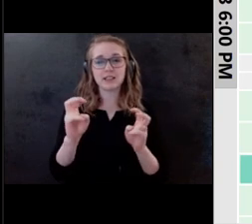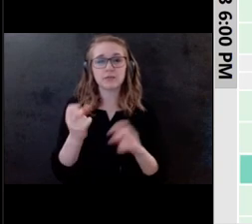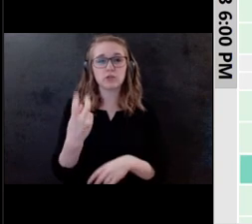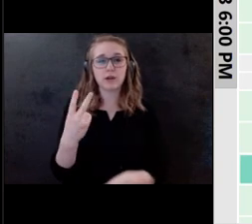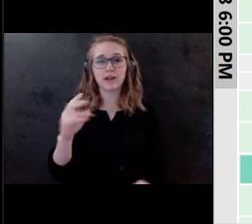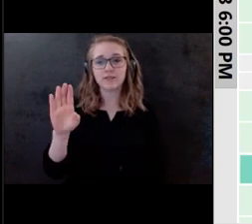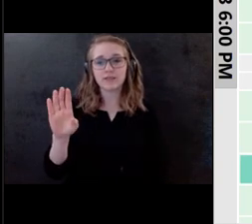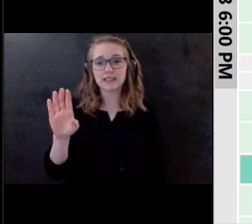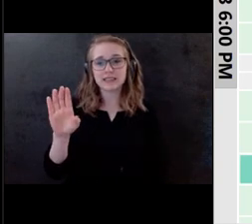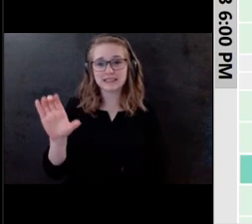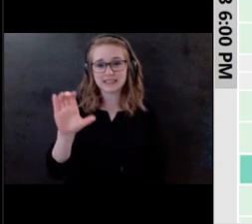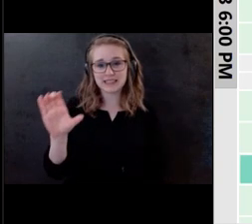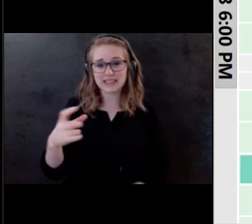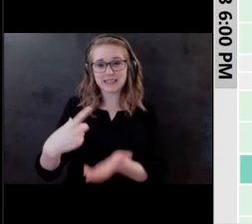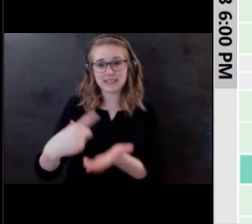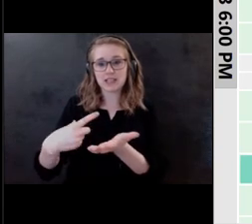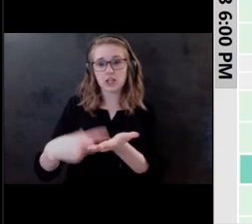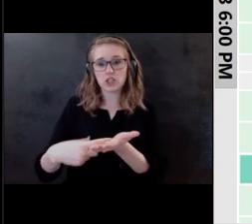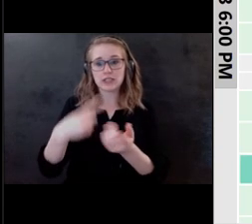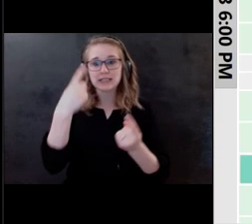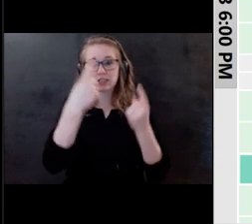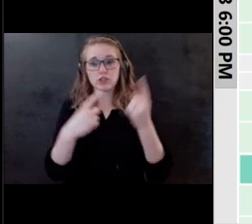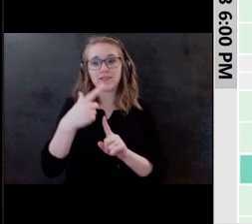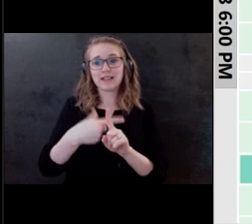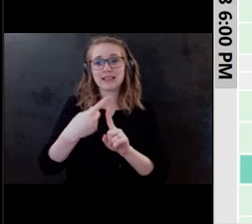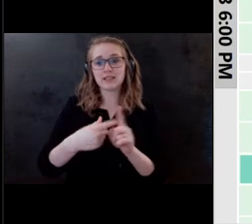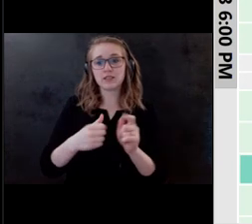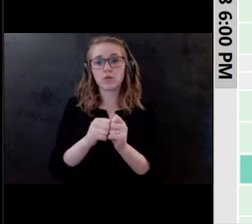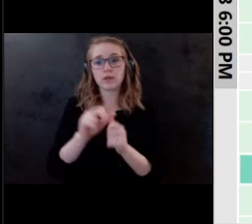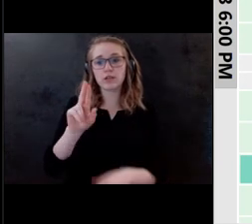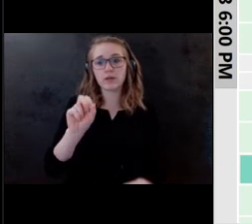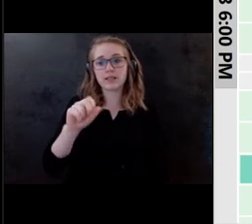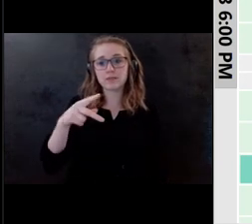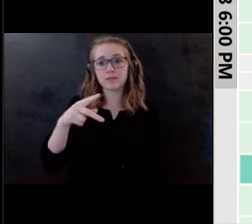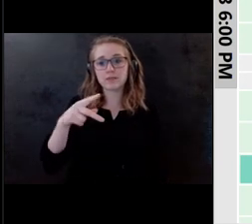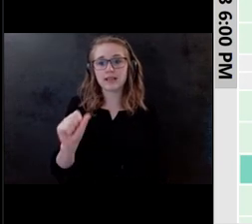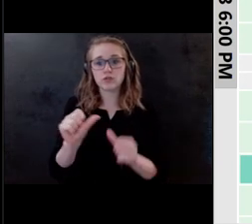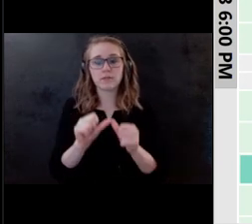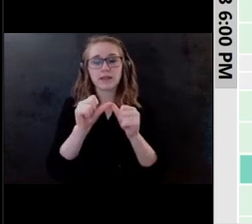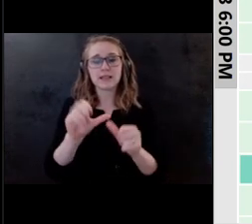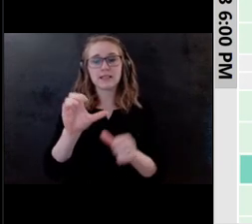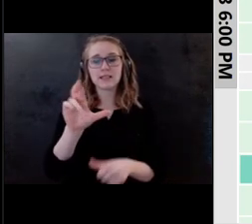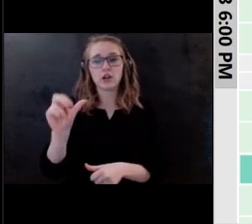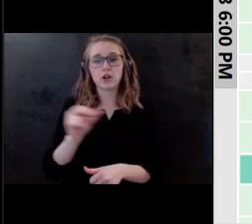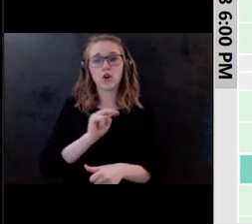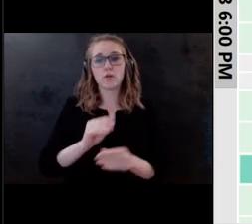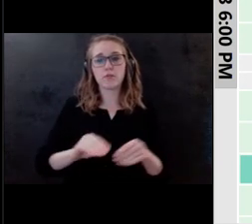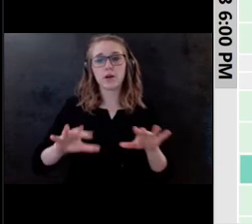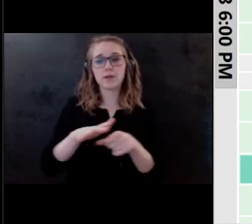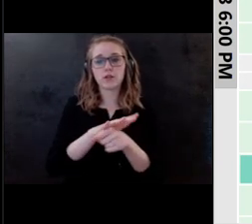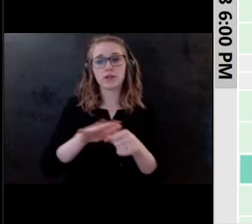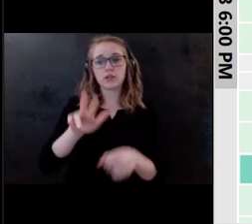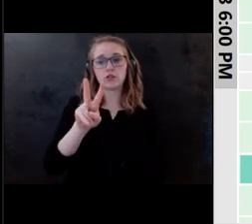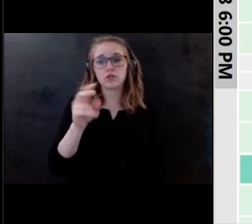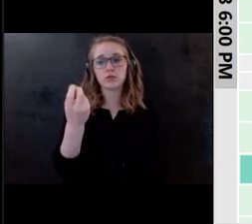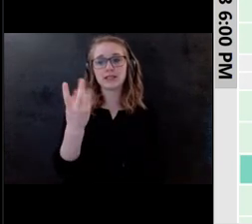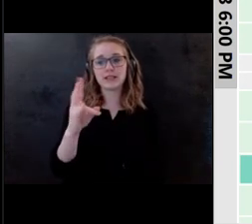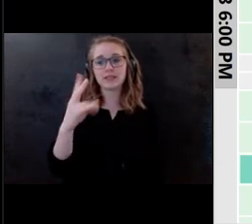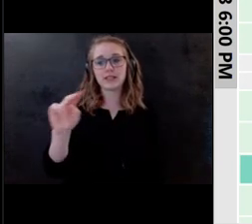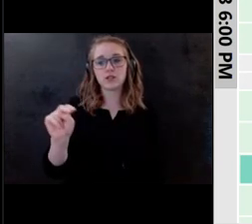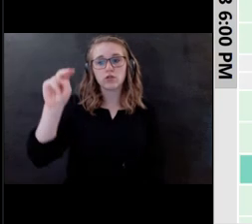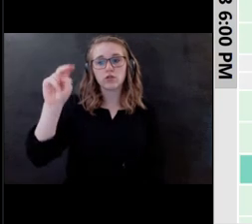and consideration of lease with the USPS to remain at the CRA-owned property located at 217